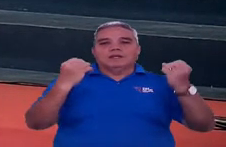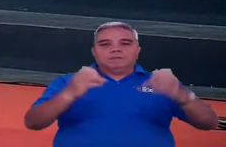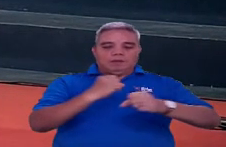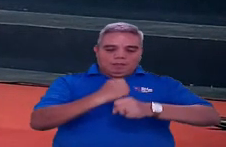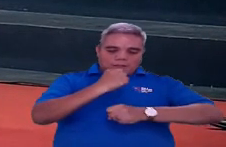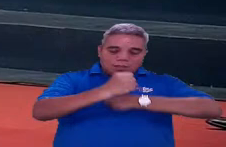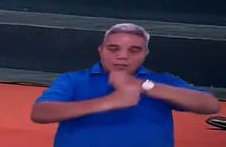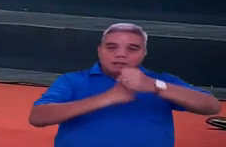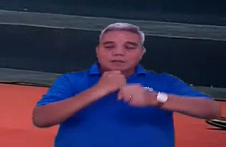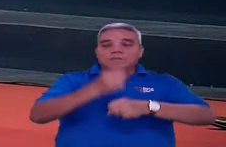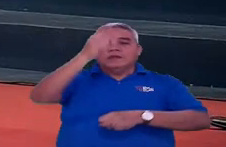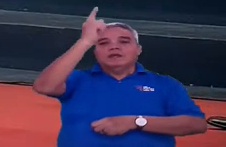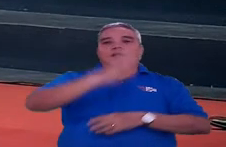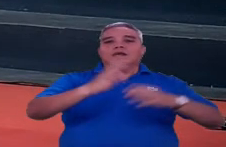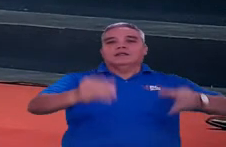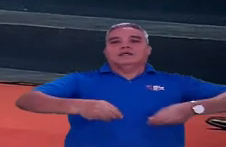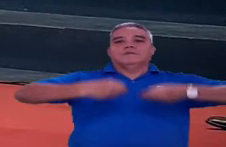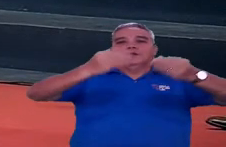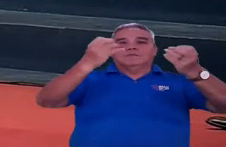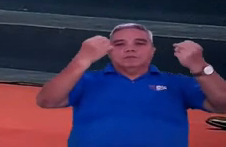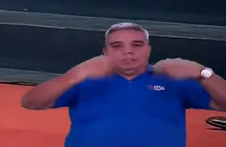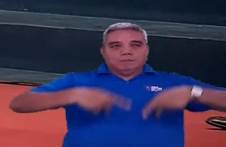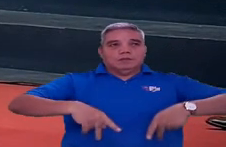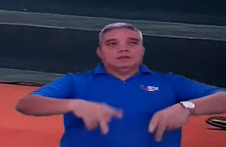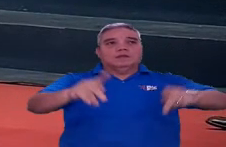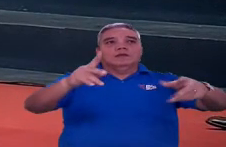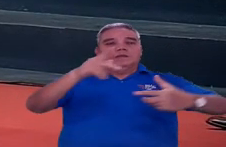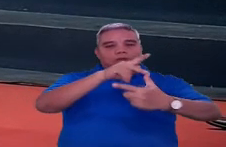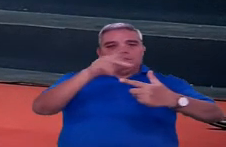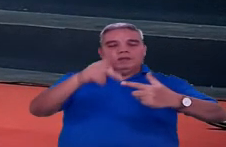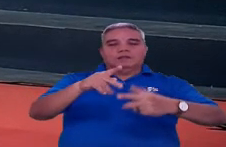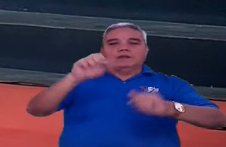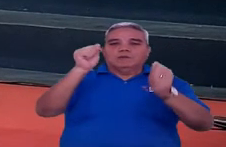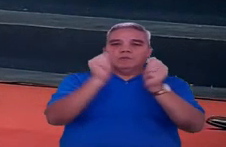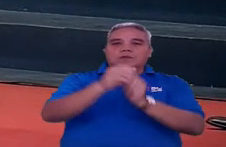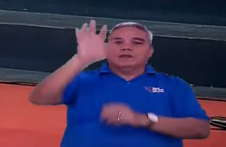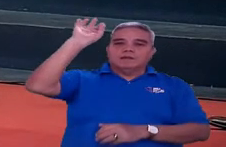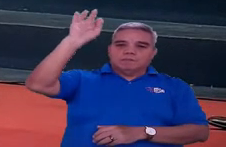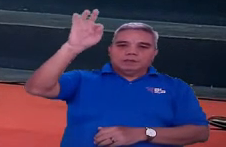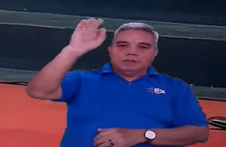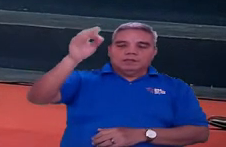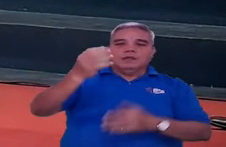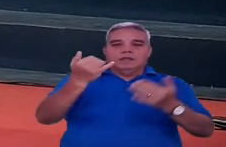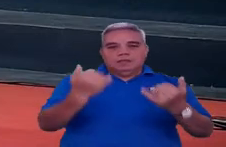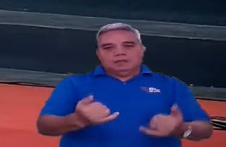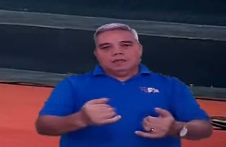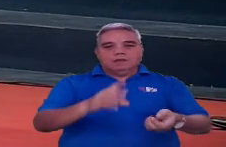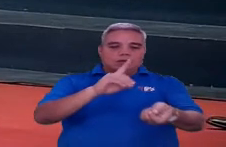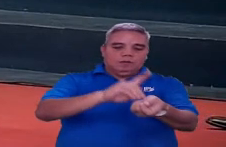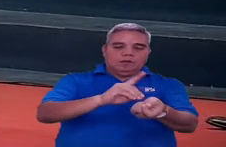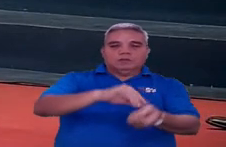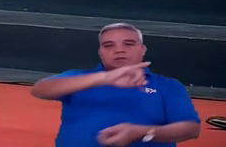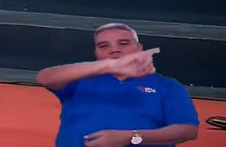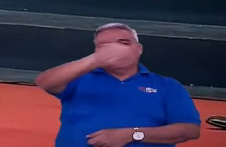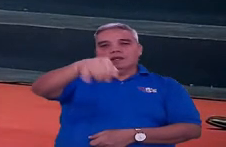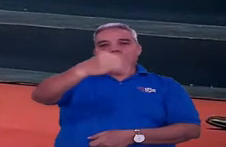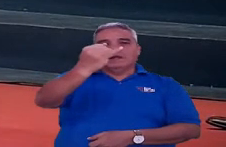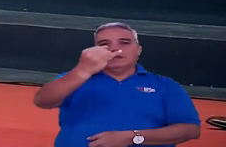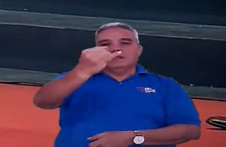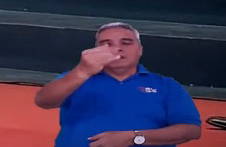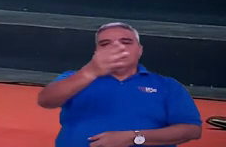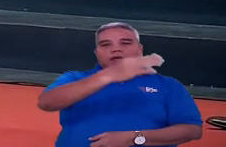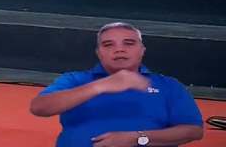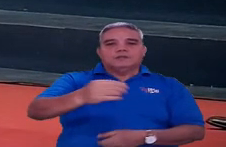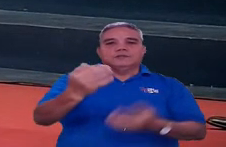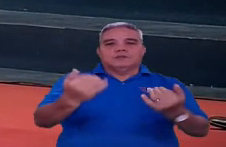years, God has given me the opportunity to serve and partner with our pastor, now Emeritus, Pastor Gisalva. And